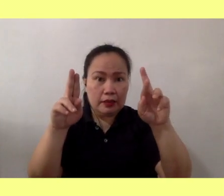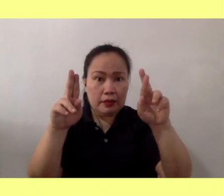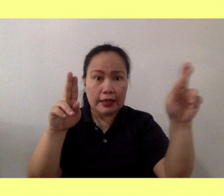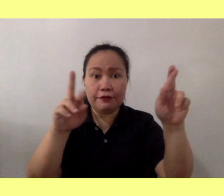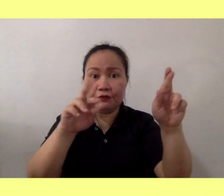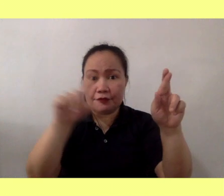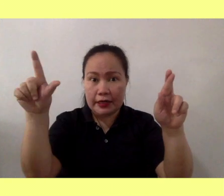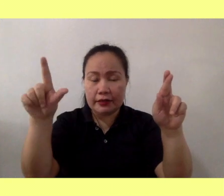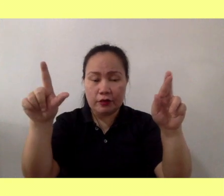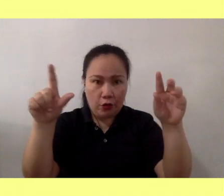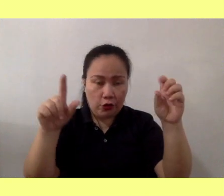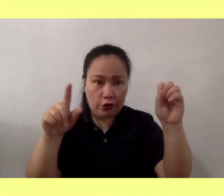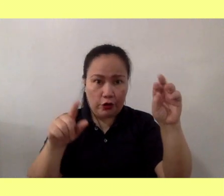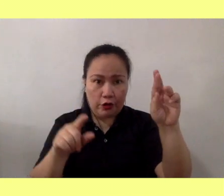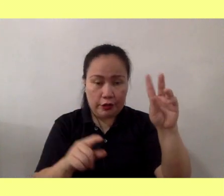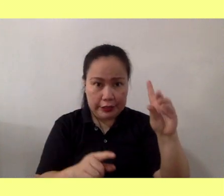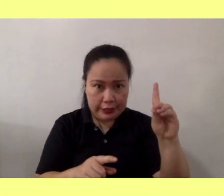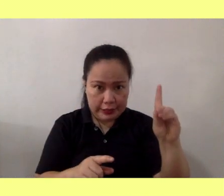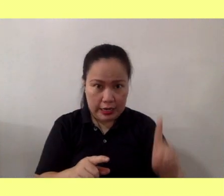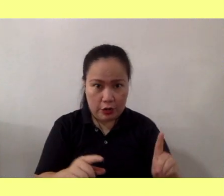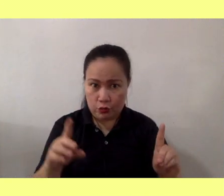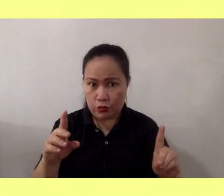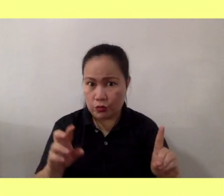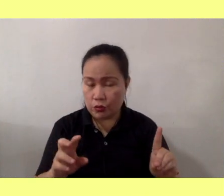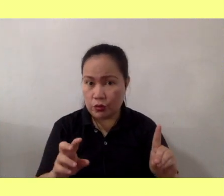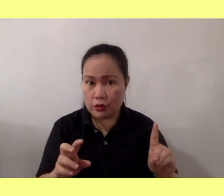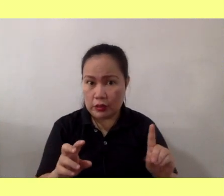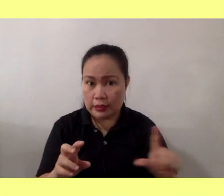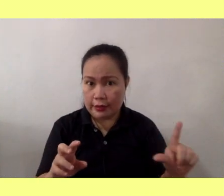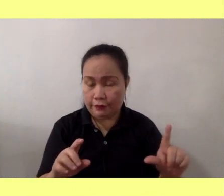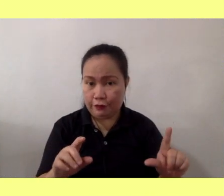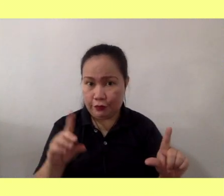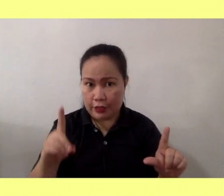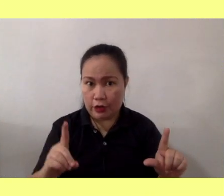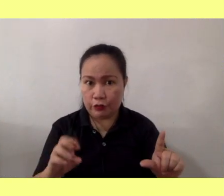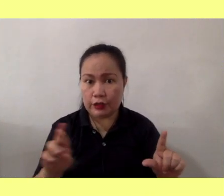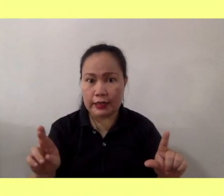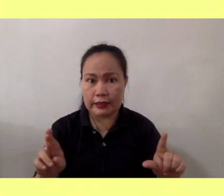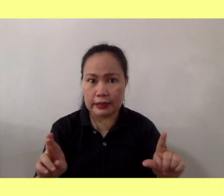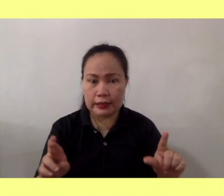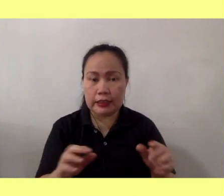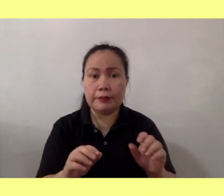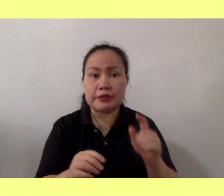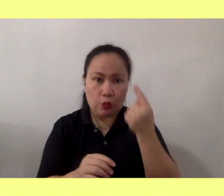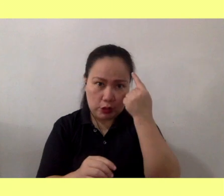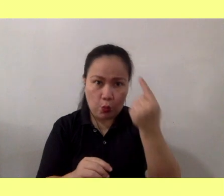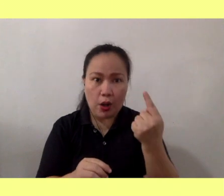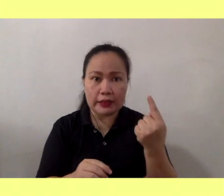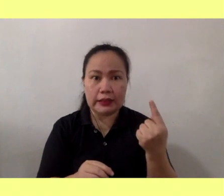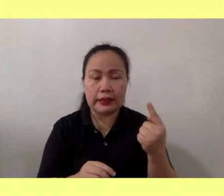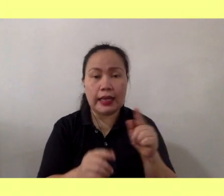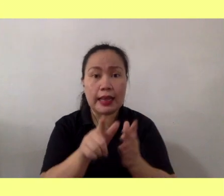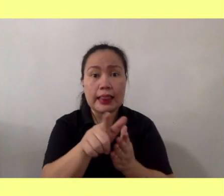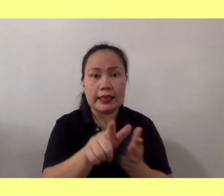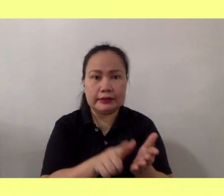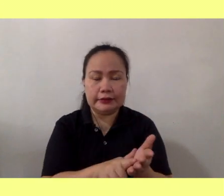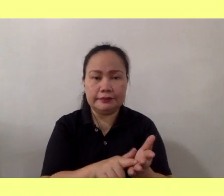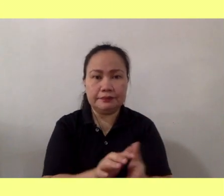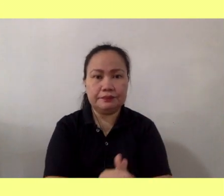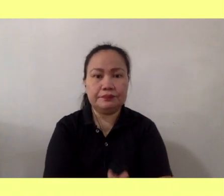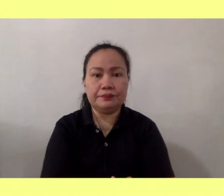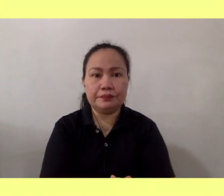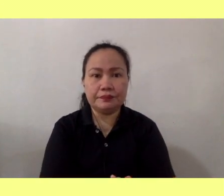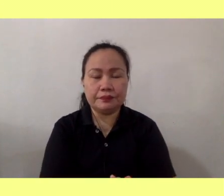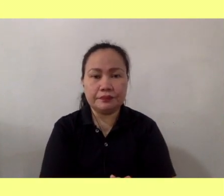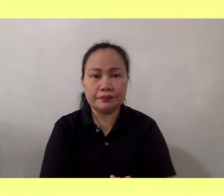corner. Okay? Nakikita rin naman siya sa bandang gitna. Pero, most of the time, nakikita po natin ang